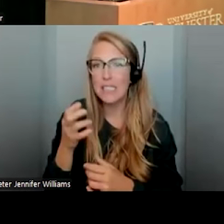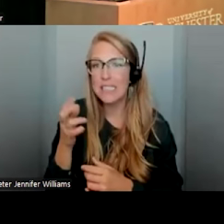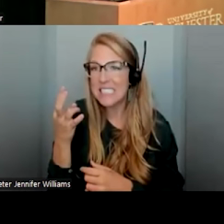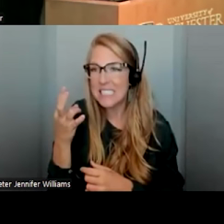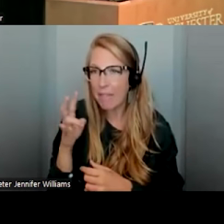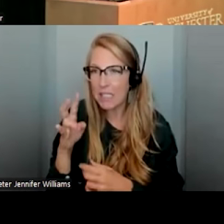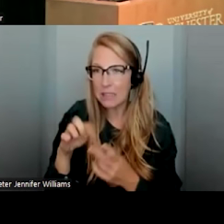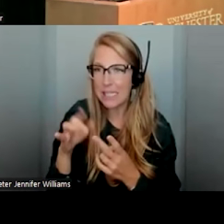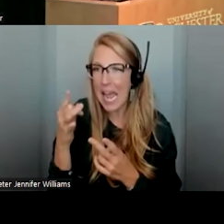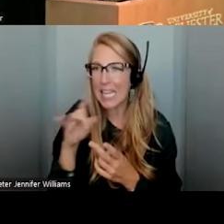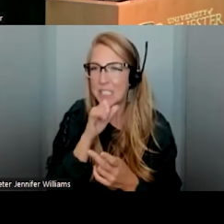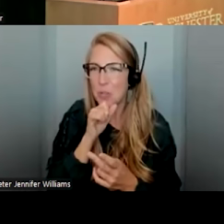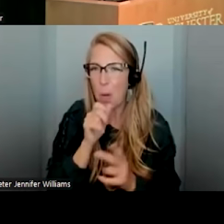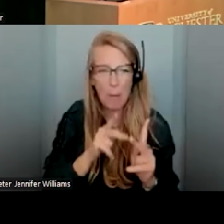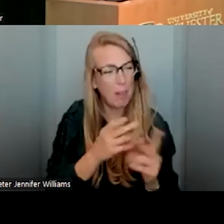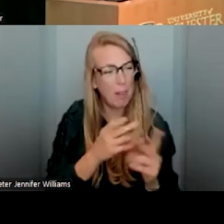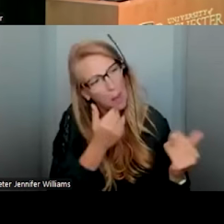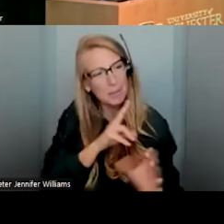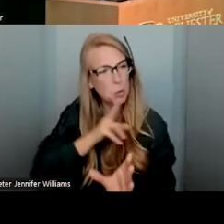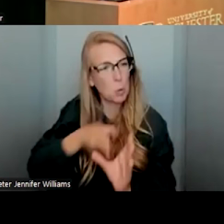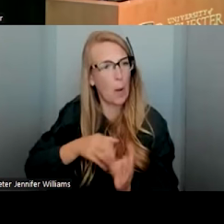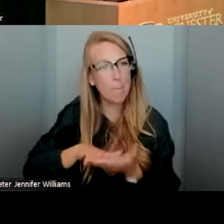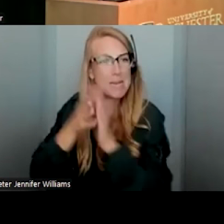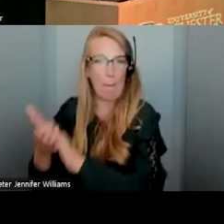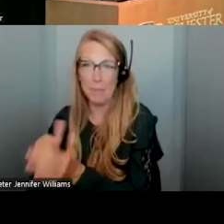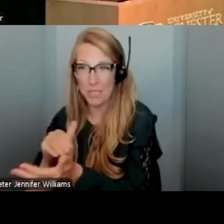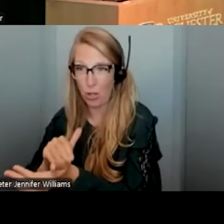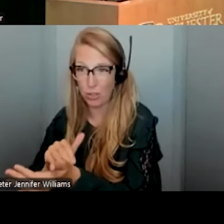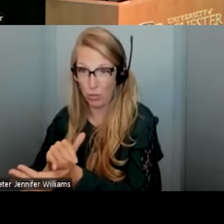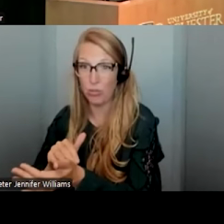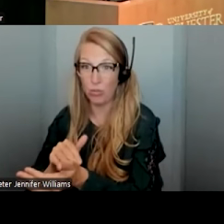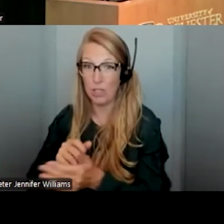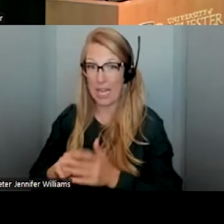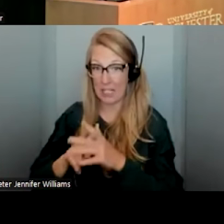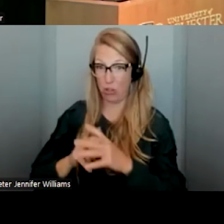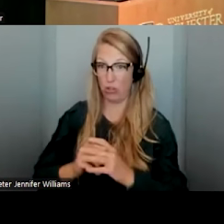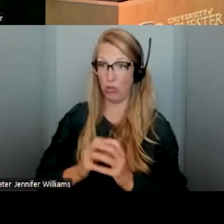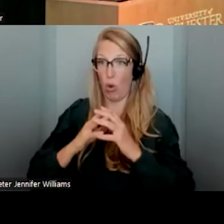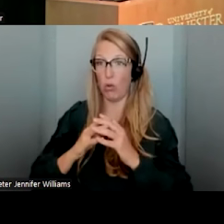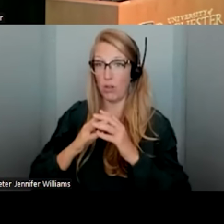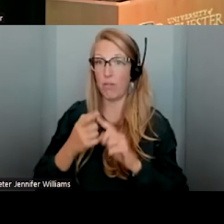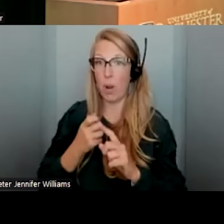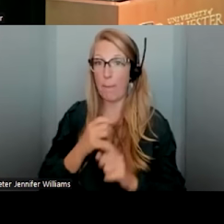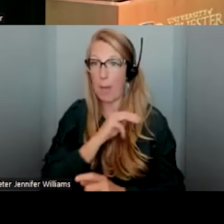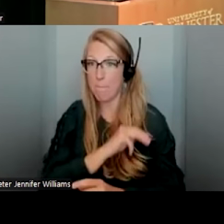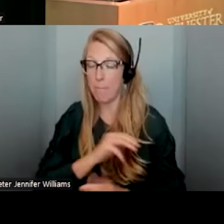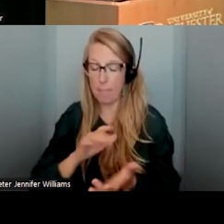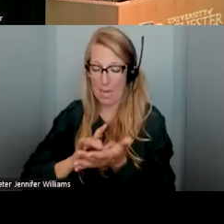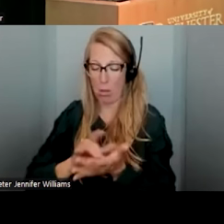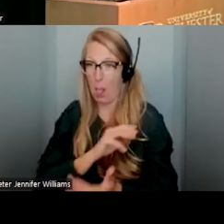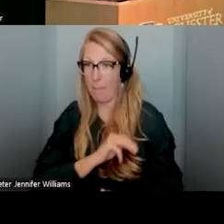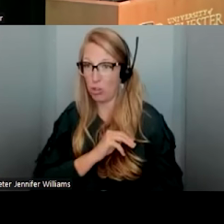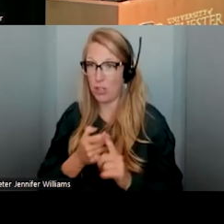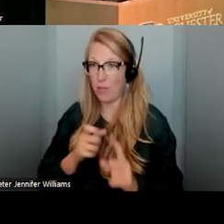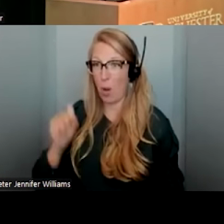six-year program to become a doctor. It started by a couple of medical missionary from South Korea that